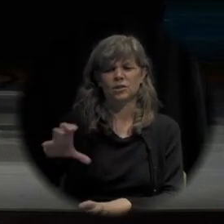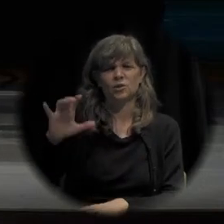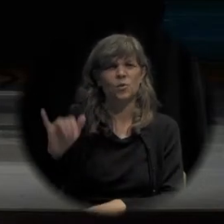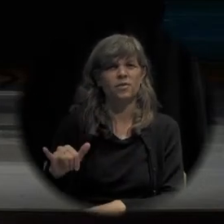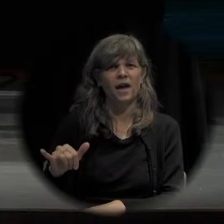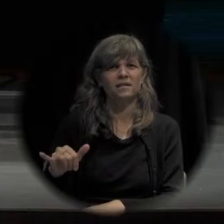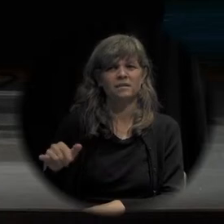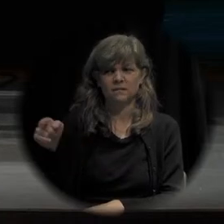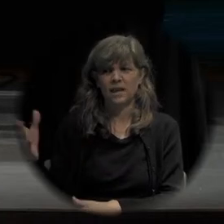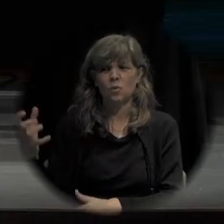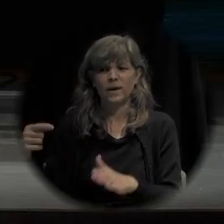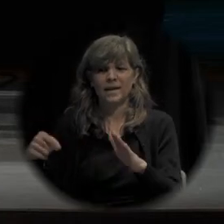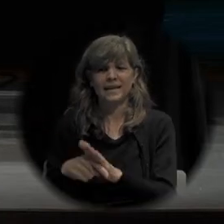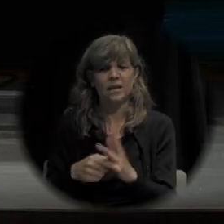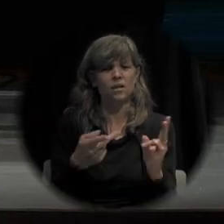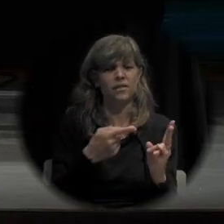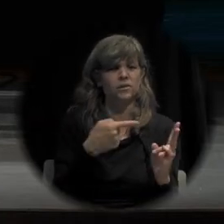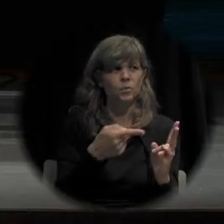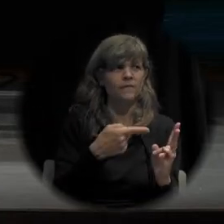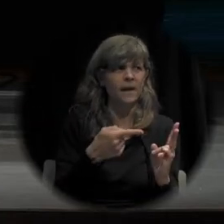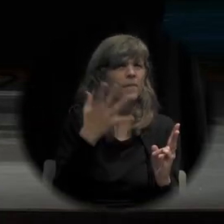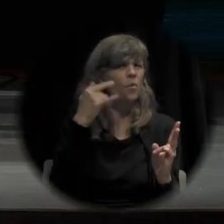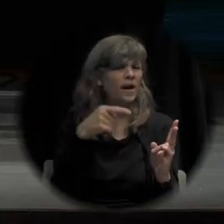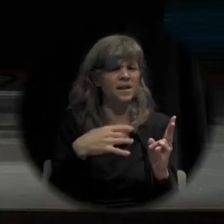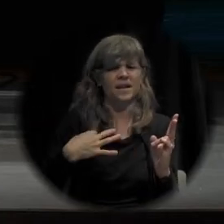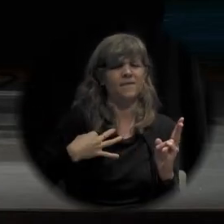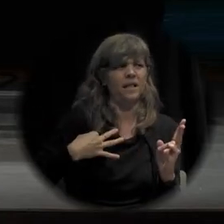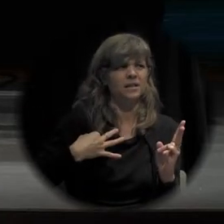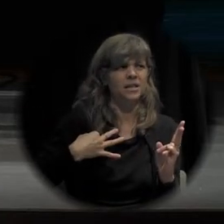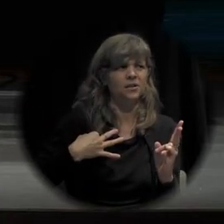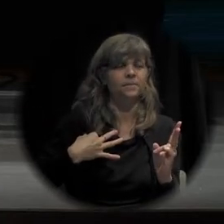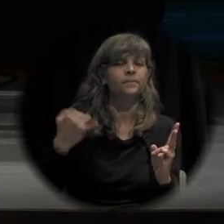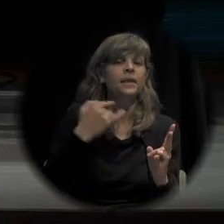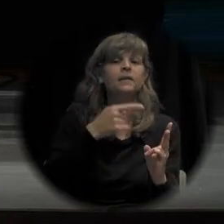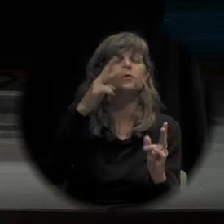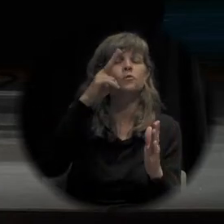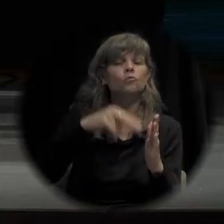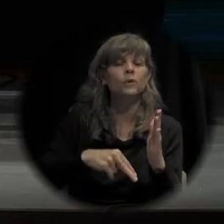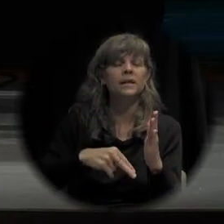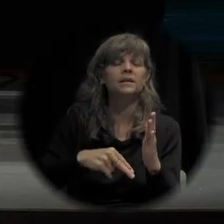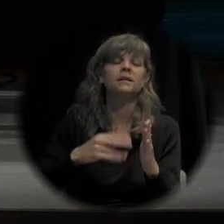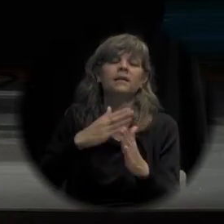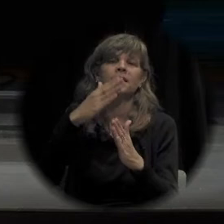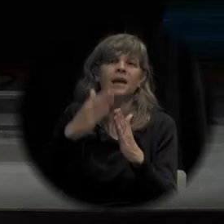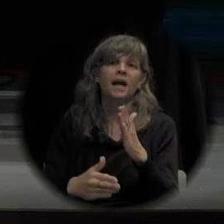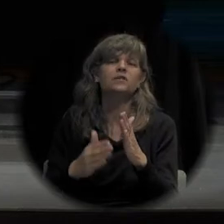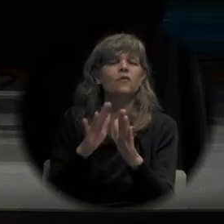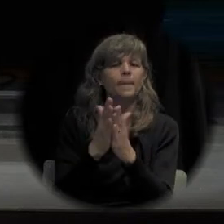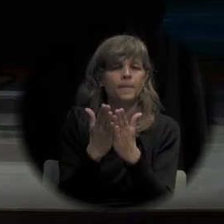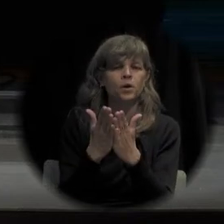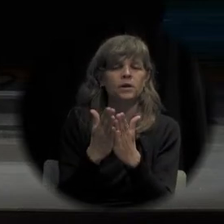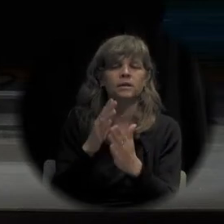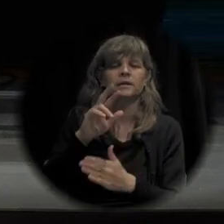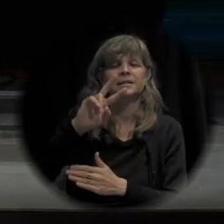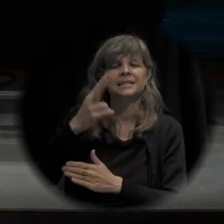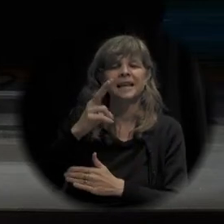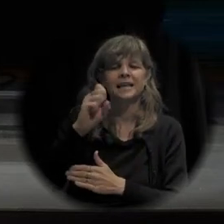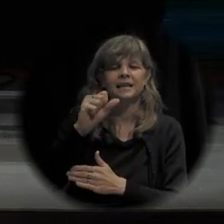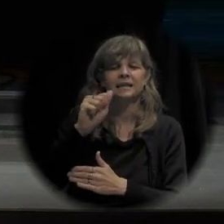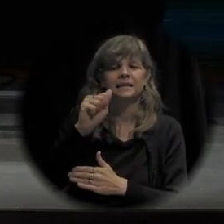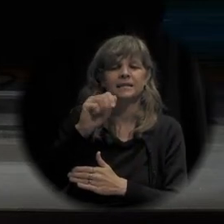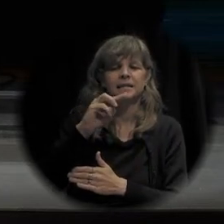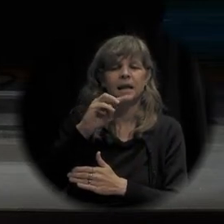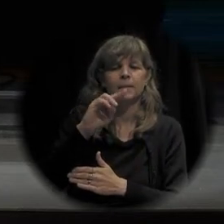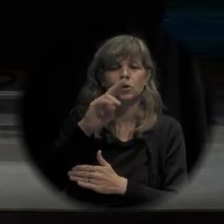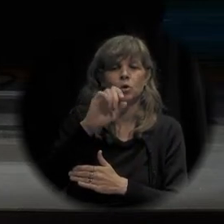David. Well, this Abishai guy, if you go to the end of 2 Samuel, the last few chapters, there's a couple of different places where the